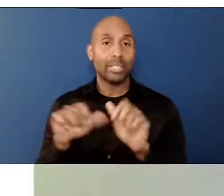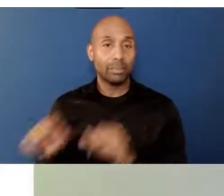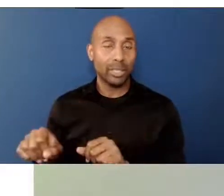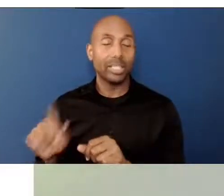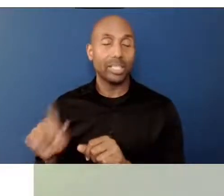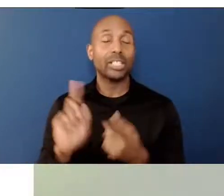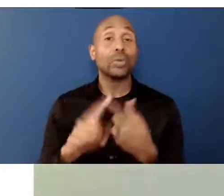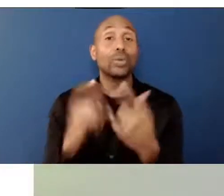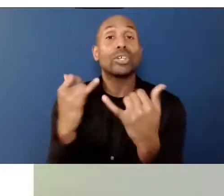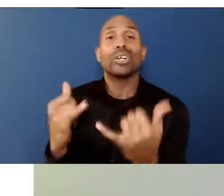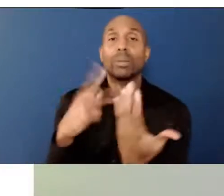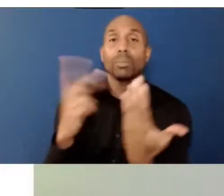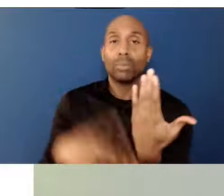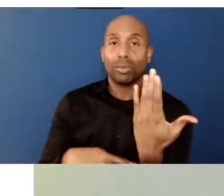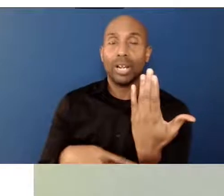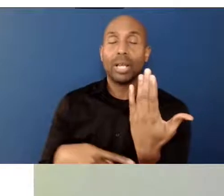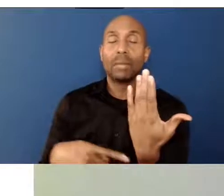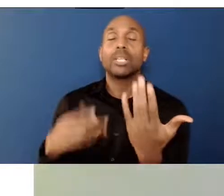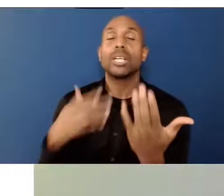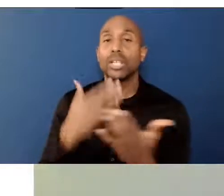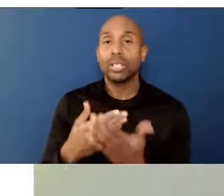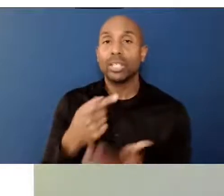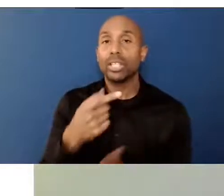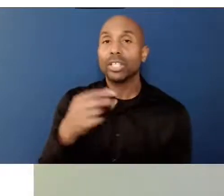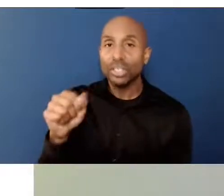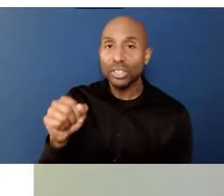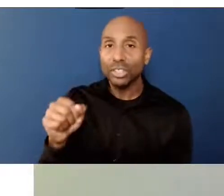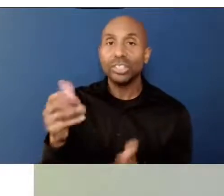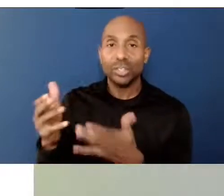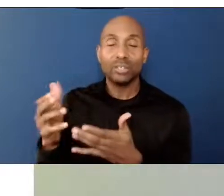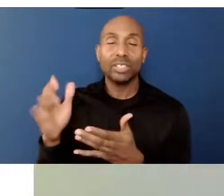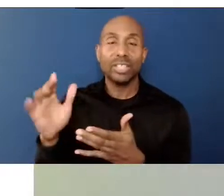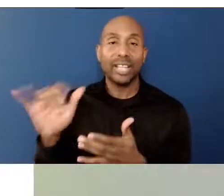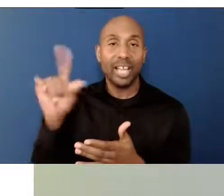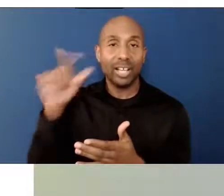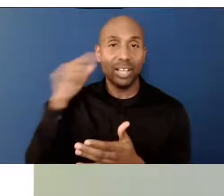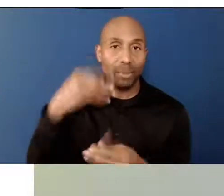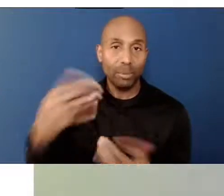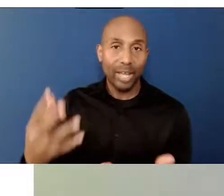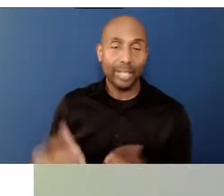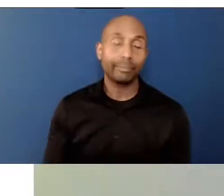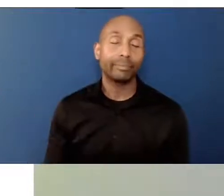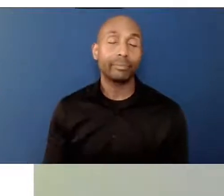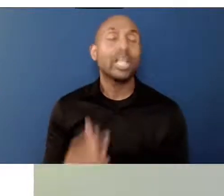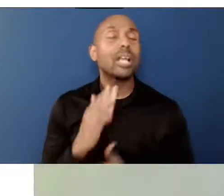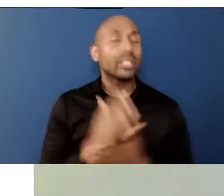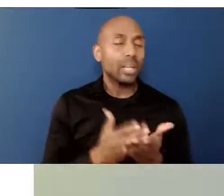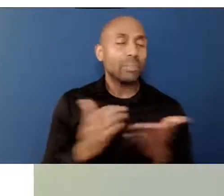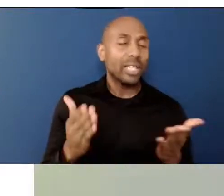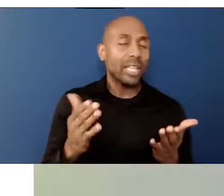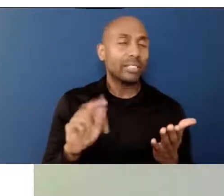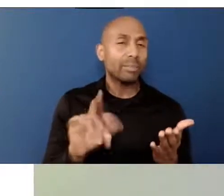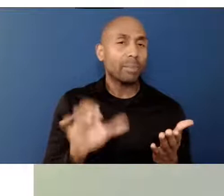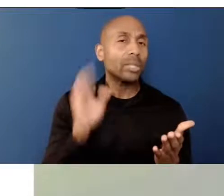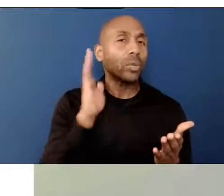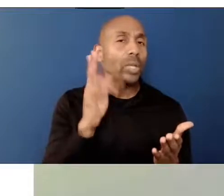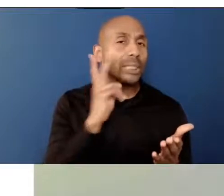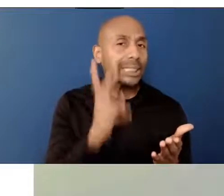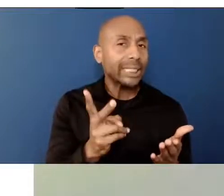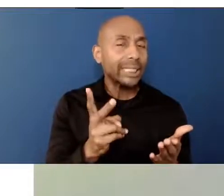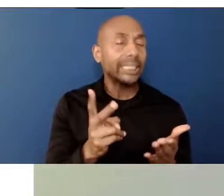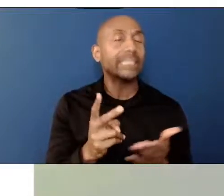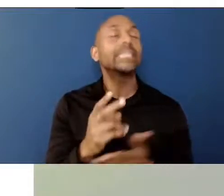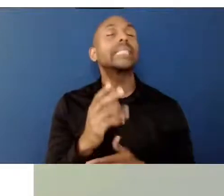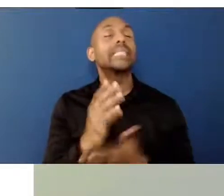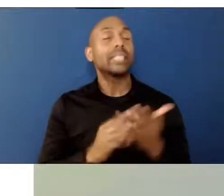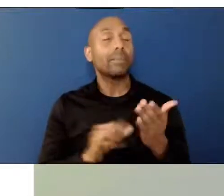that are provided by government. So some things might be seen by the public, and some things are being seen internally. So, for